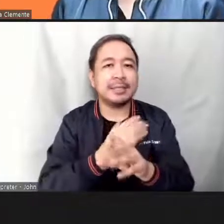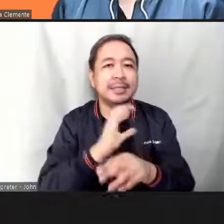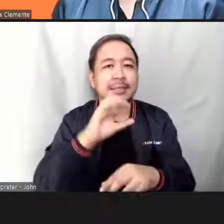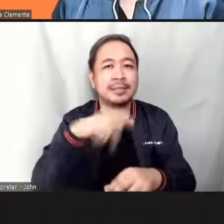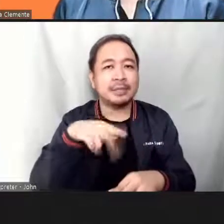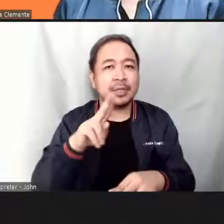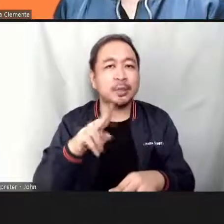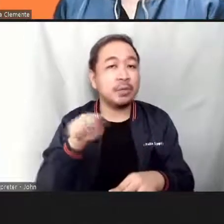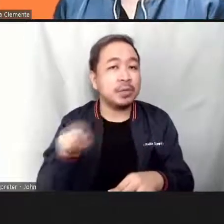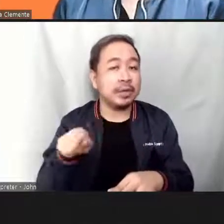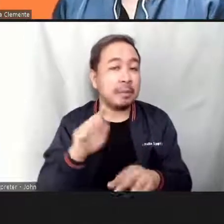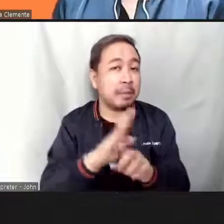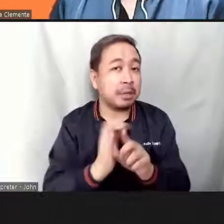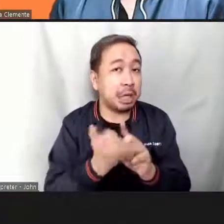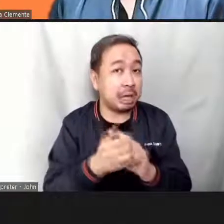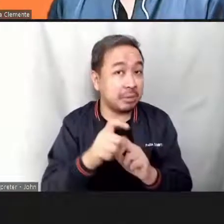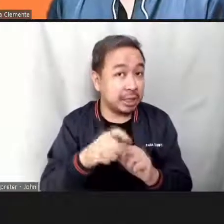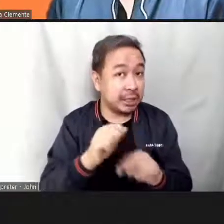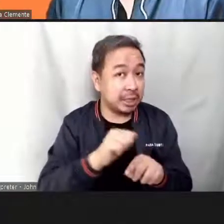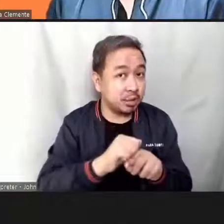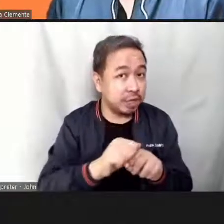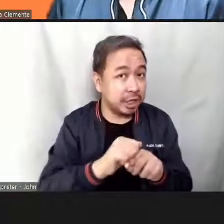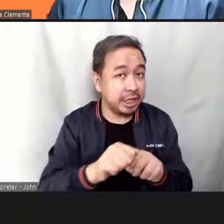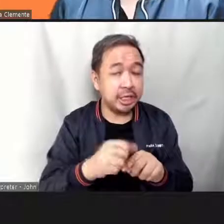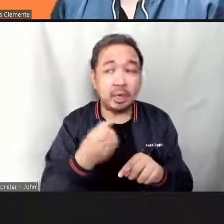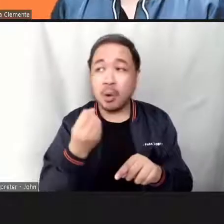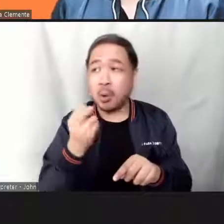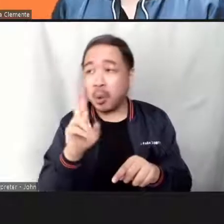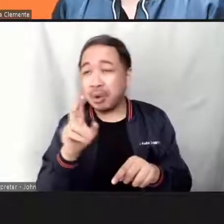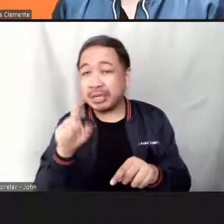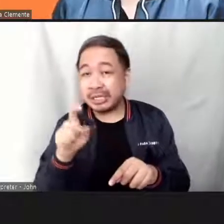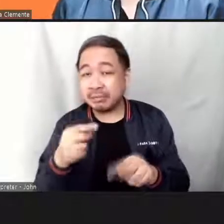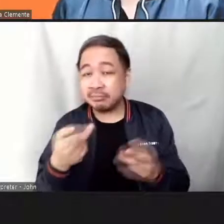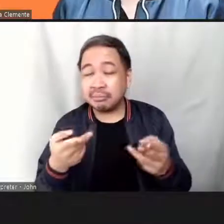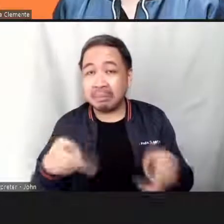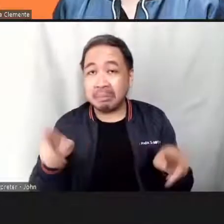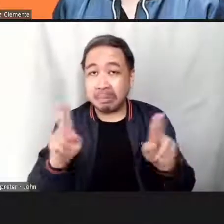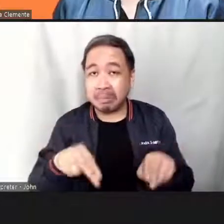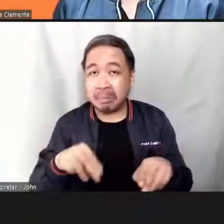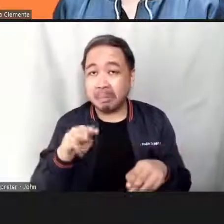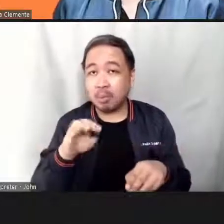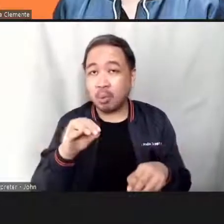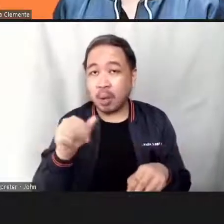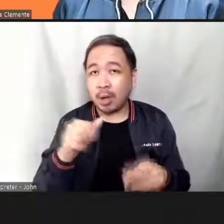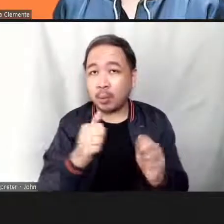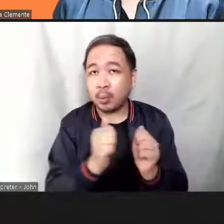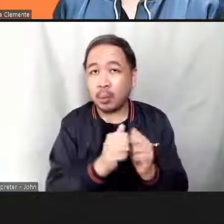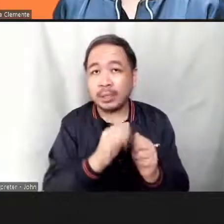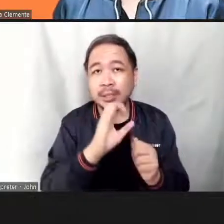a MOA with a child protection network? Dr. Marian?